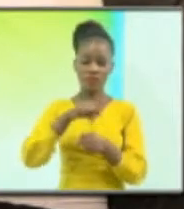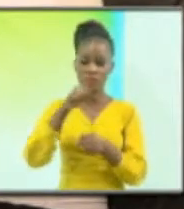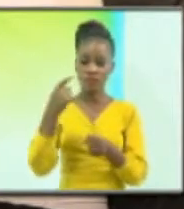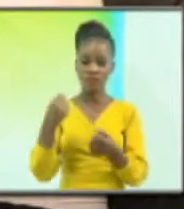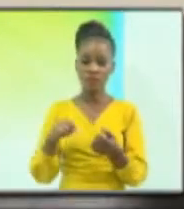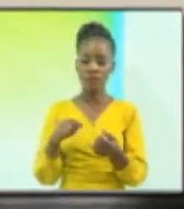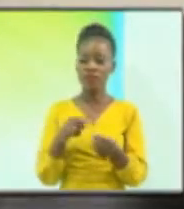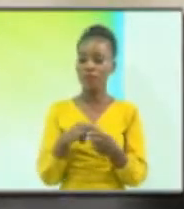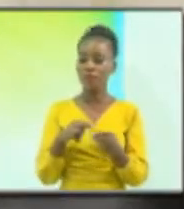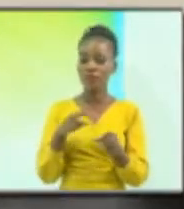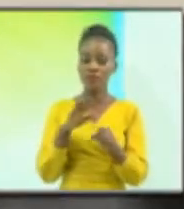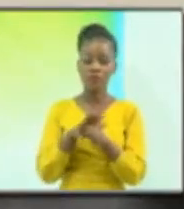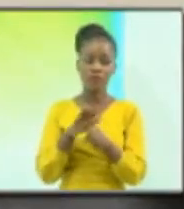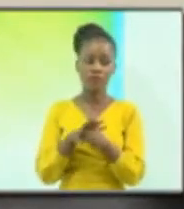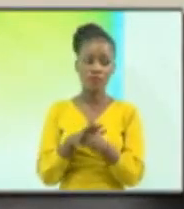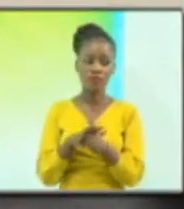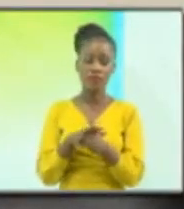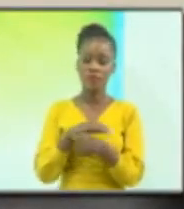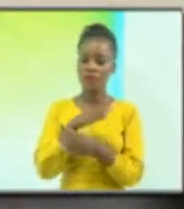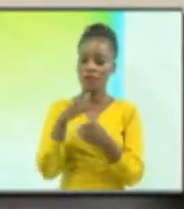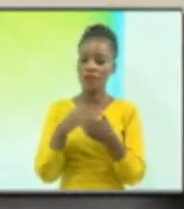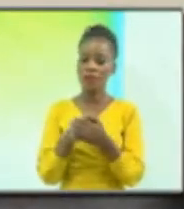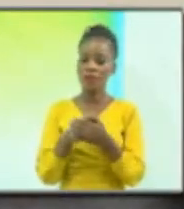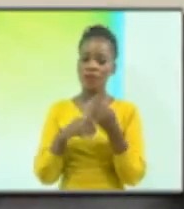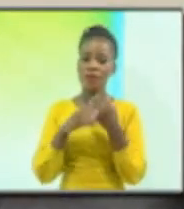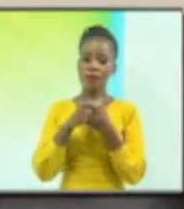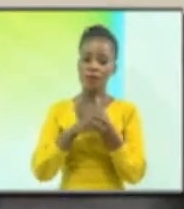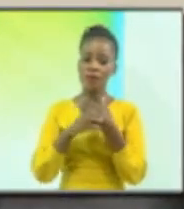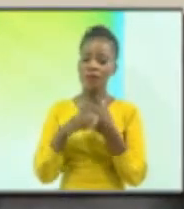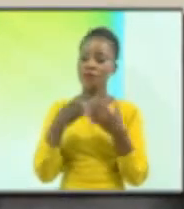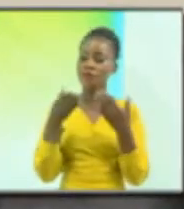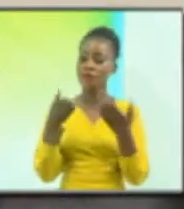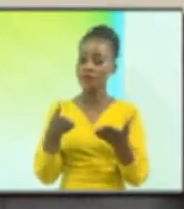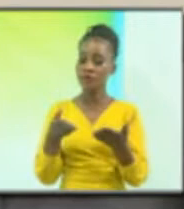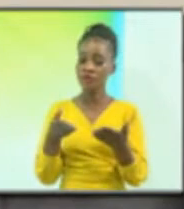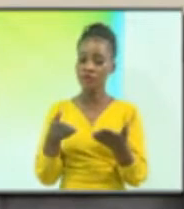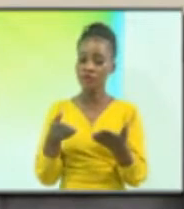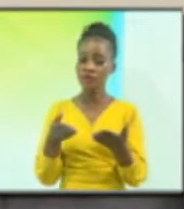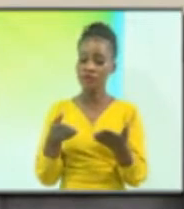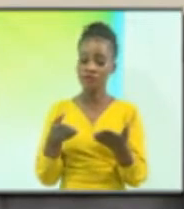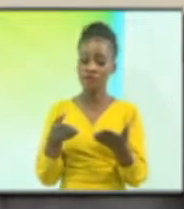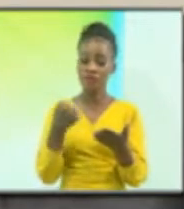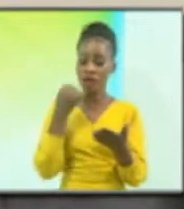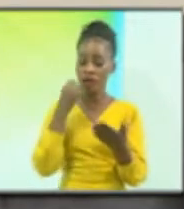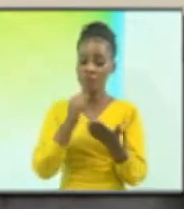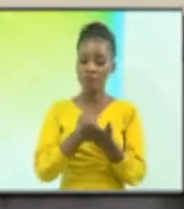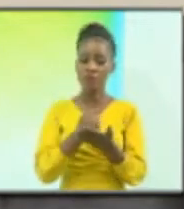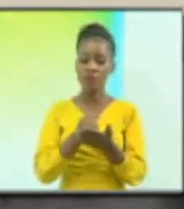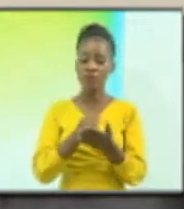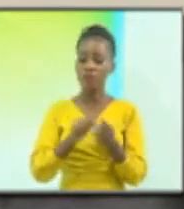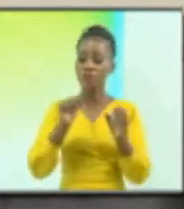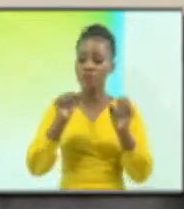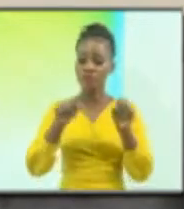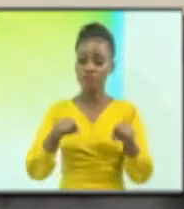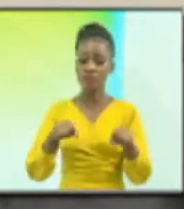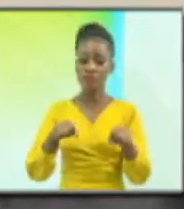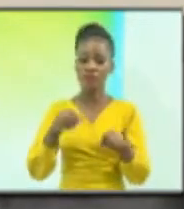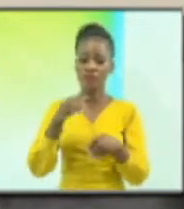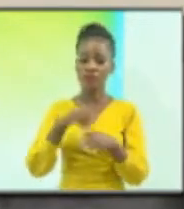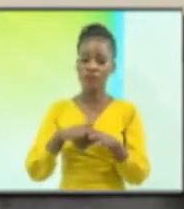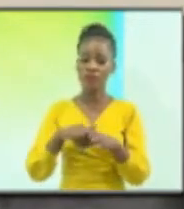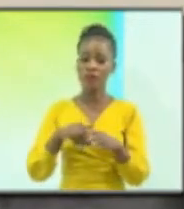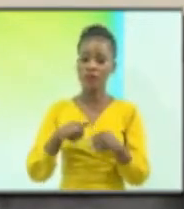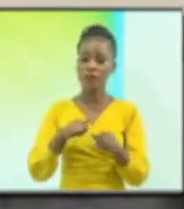move around across countries. But then, a passport also helps in other